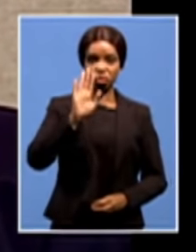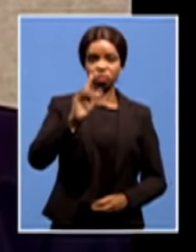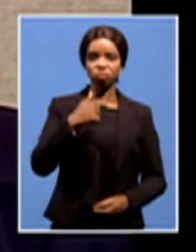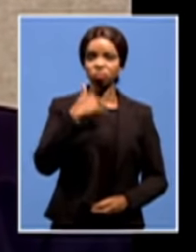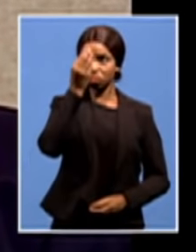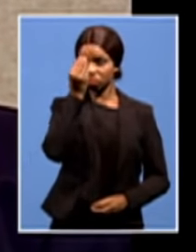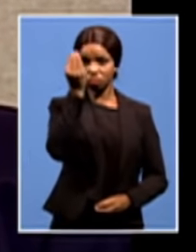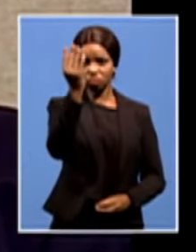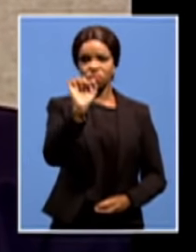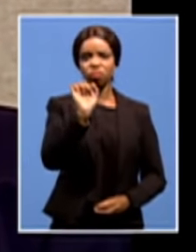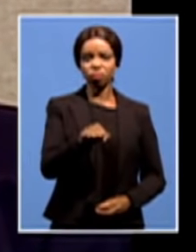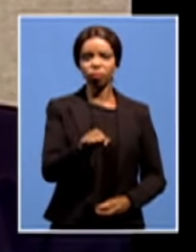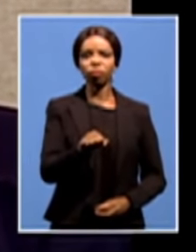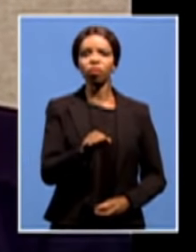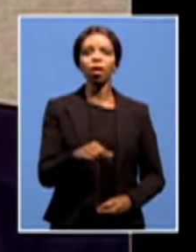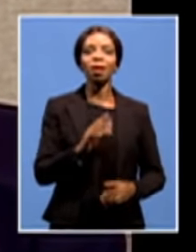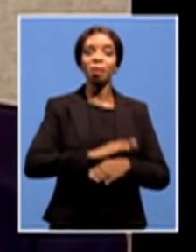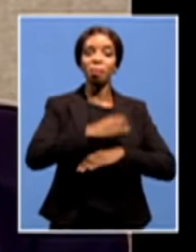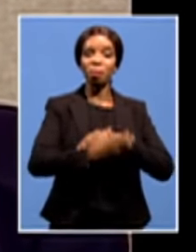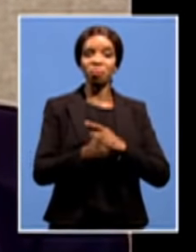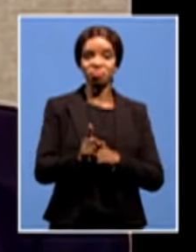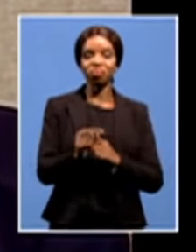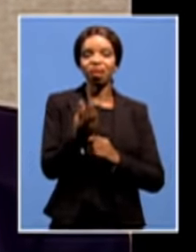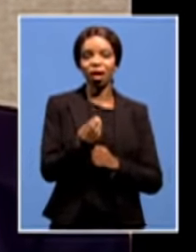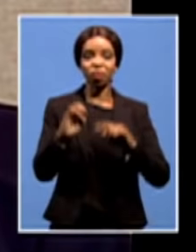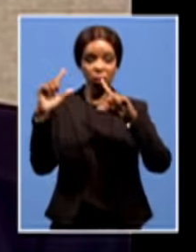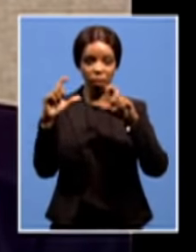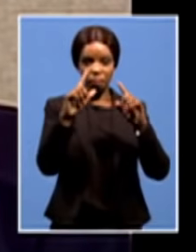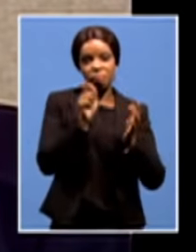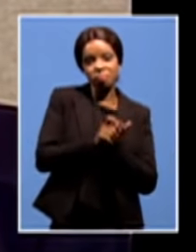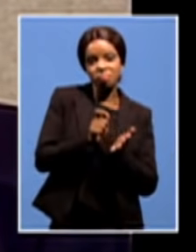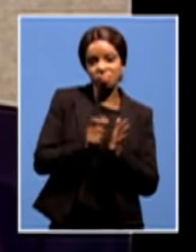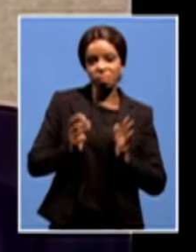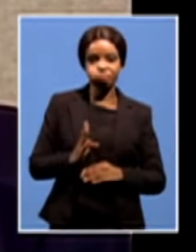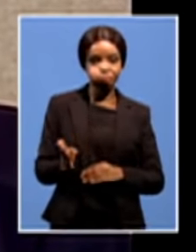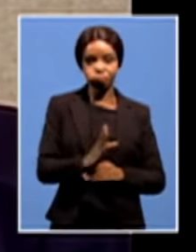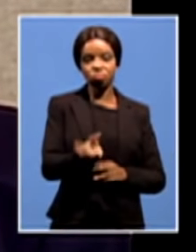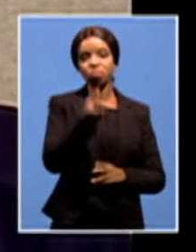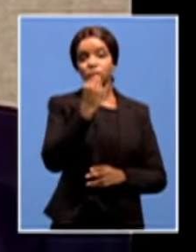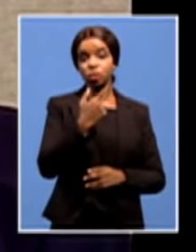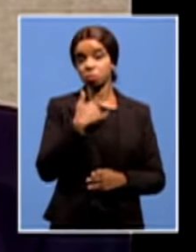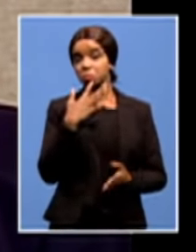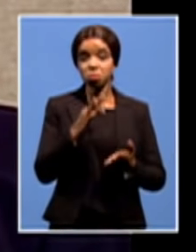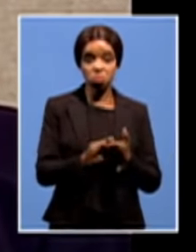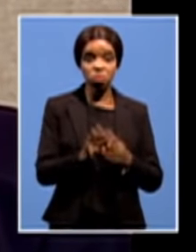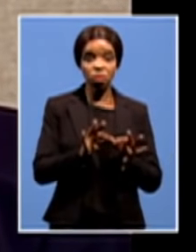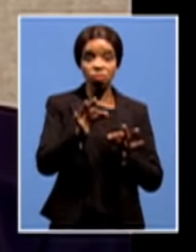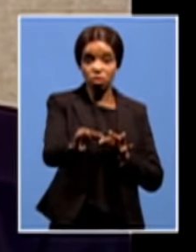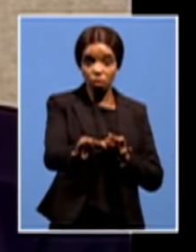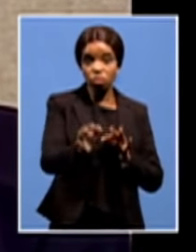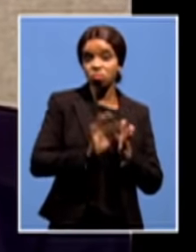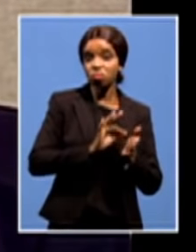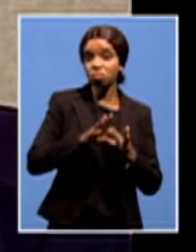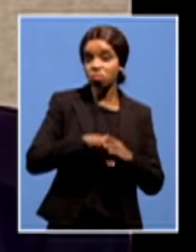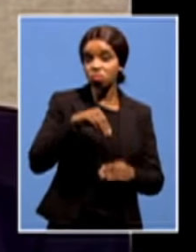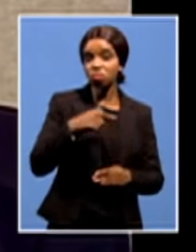that in passing. And at the press conference, one of the journalists asked, and I said that whether we discussed that, the possible postponement, and I said that I